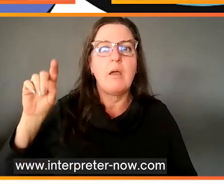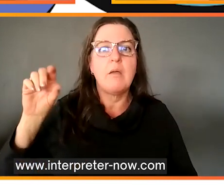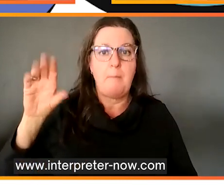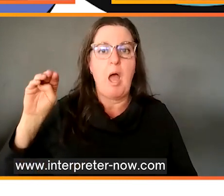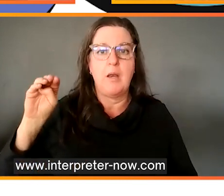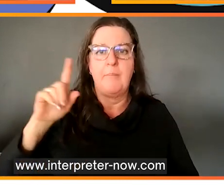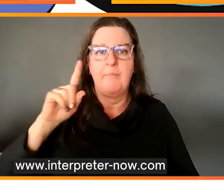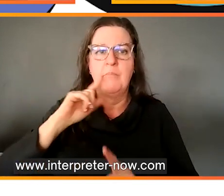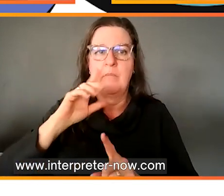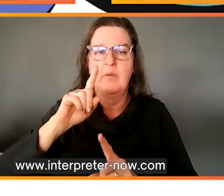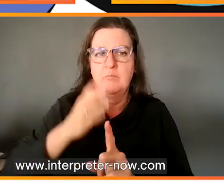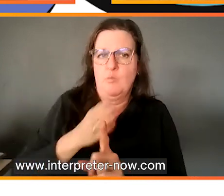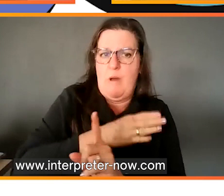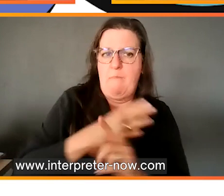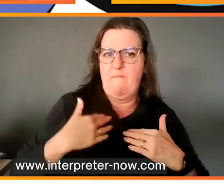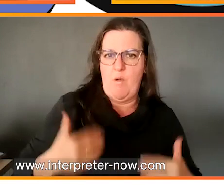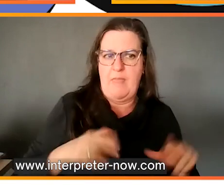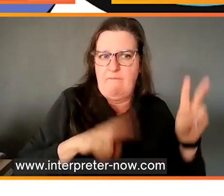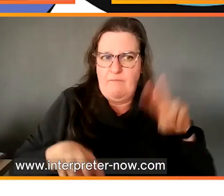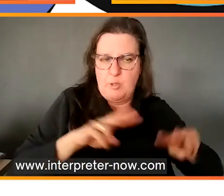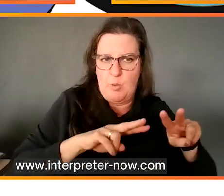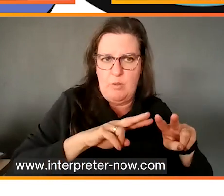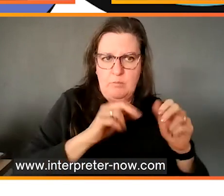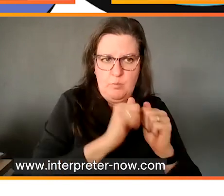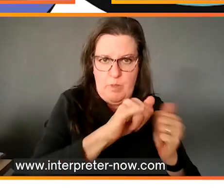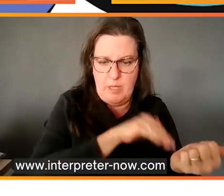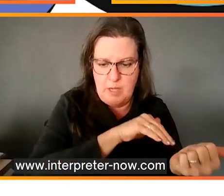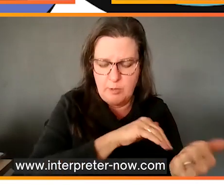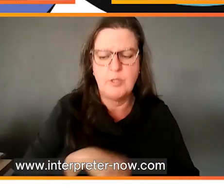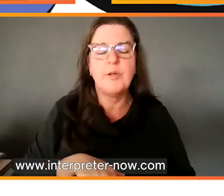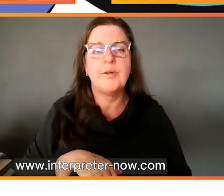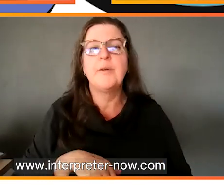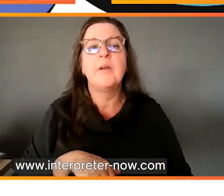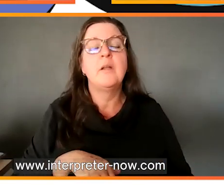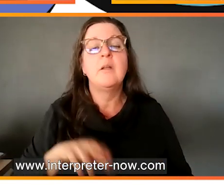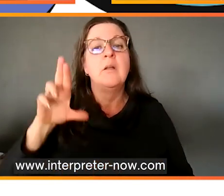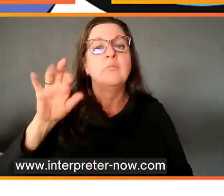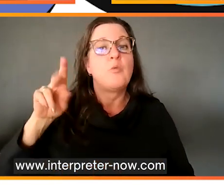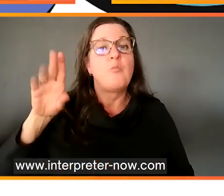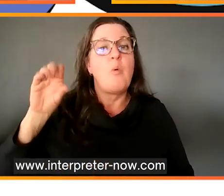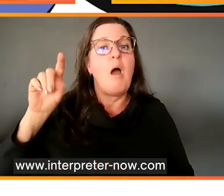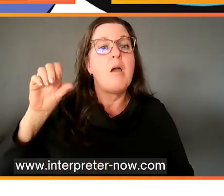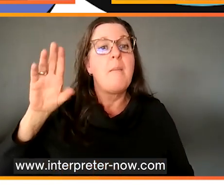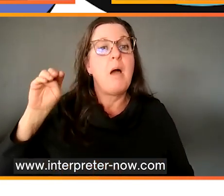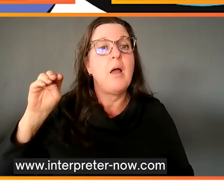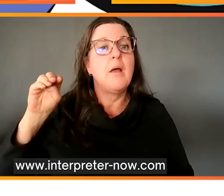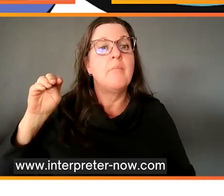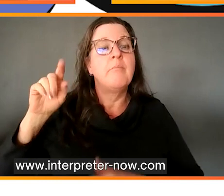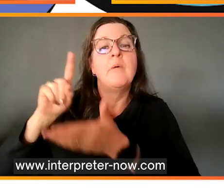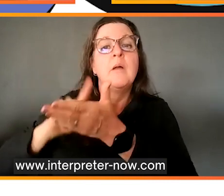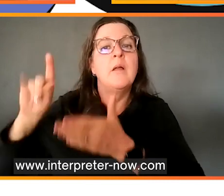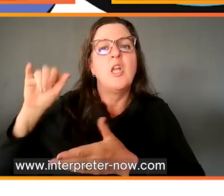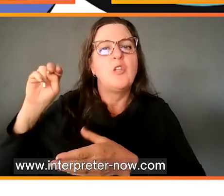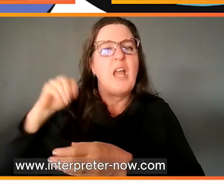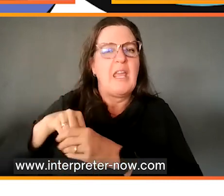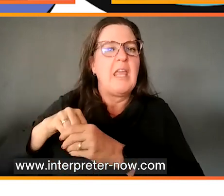bottom, which preceded the physical, was I was checking into a hotel room